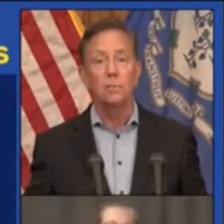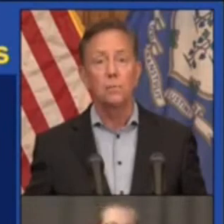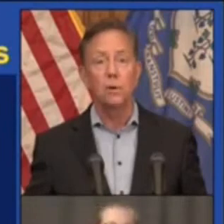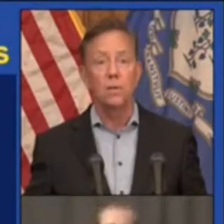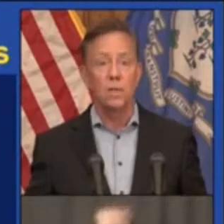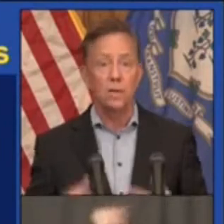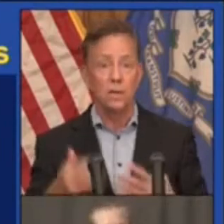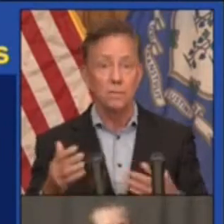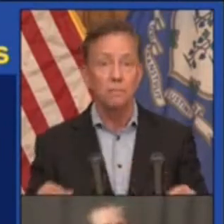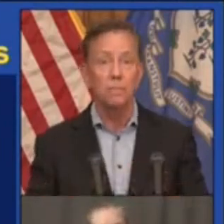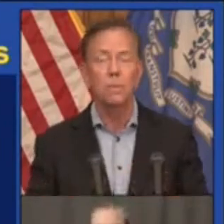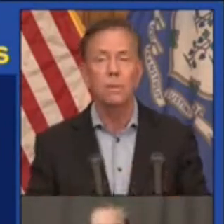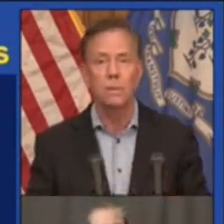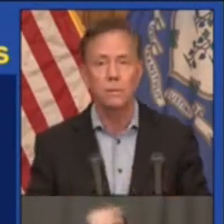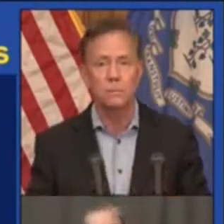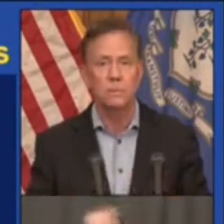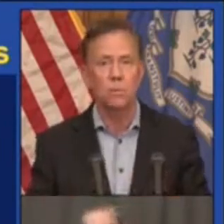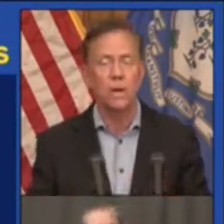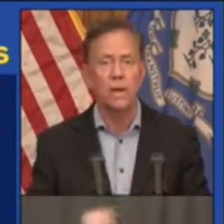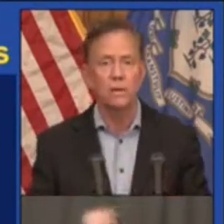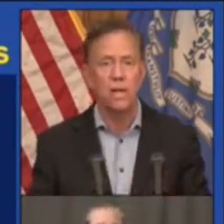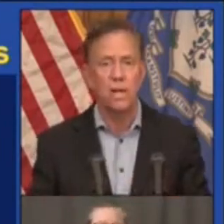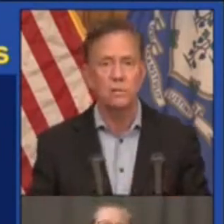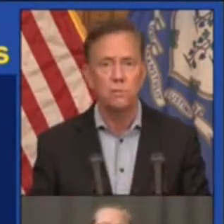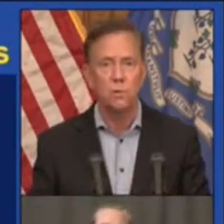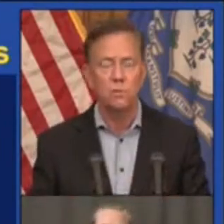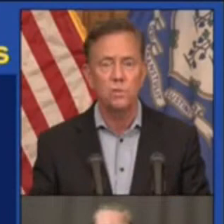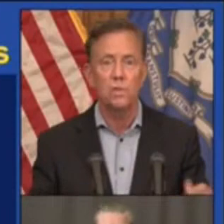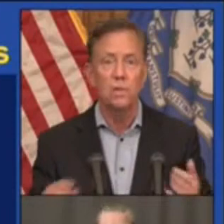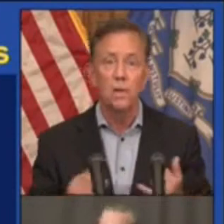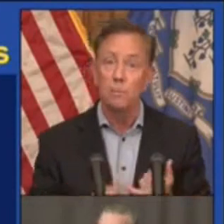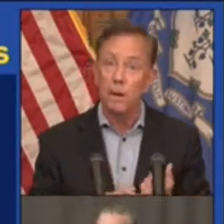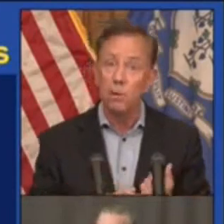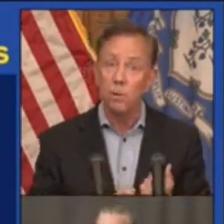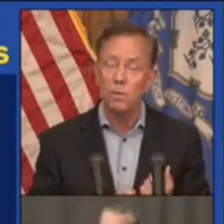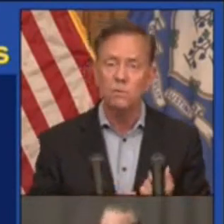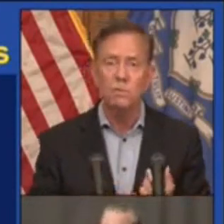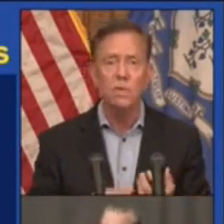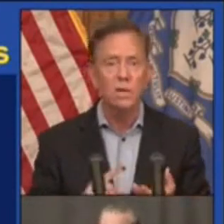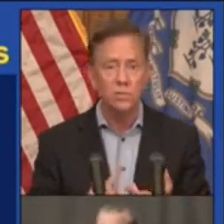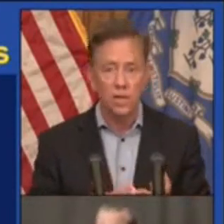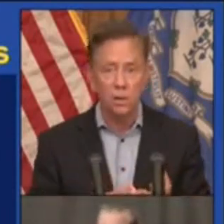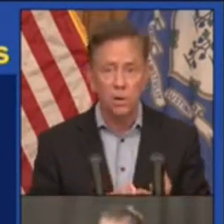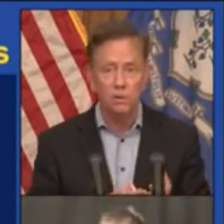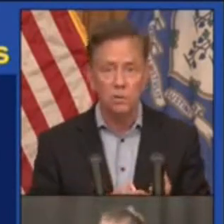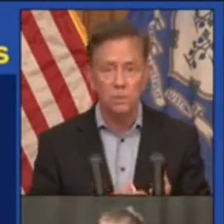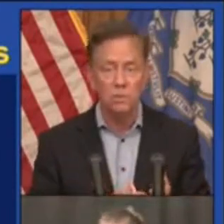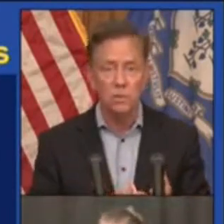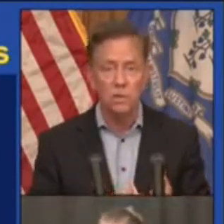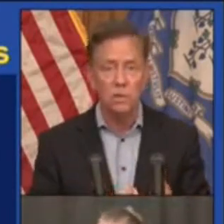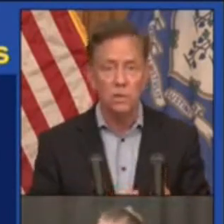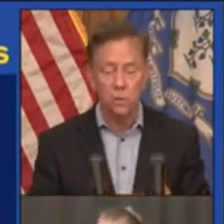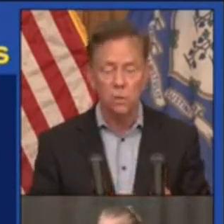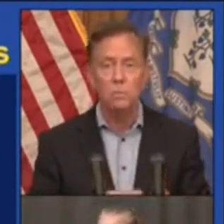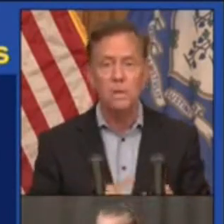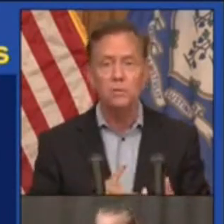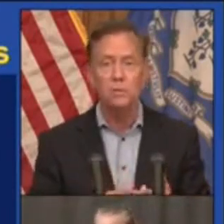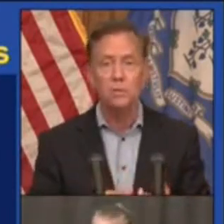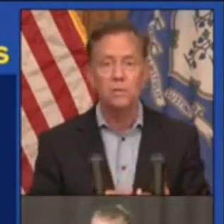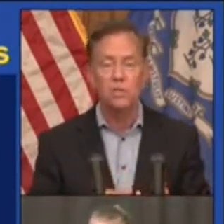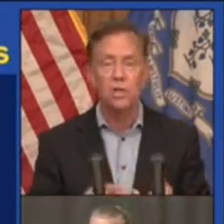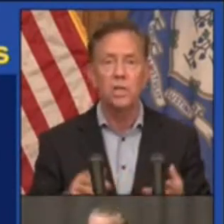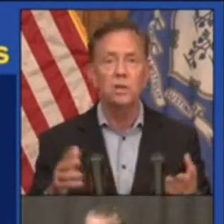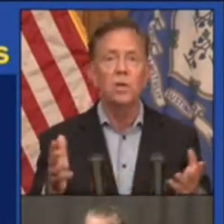did report in the White House task force that Maryland and Delaware, especially along the beaches,